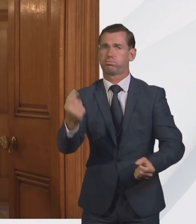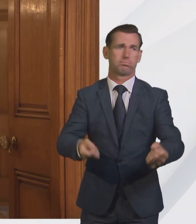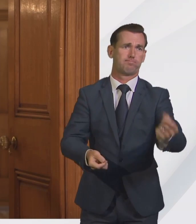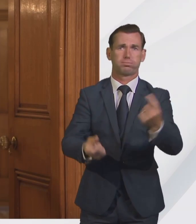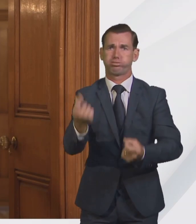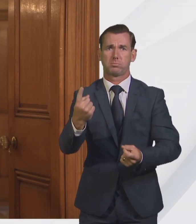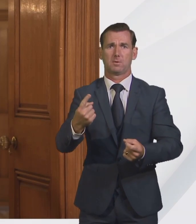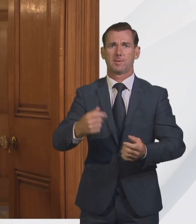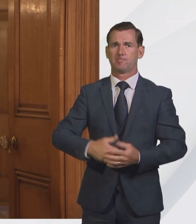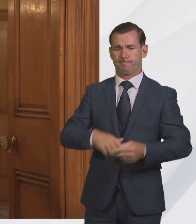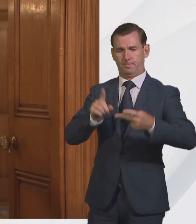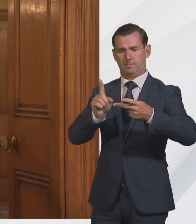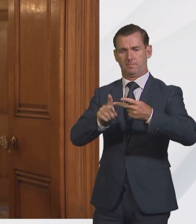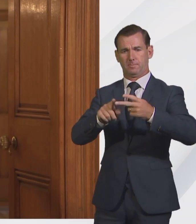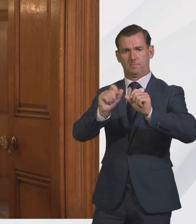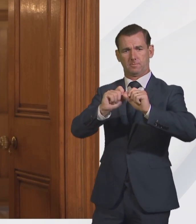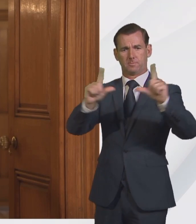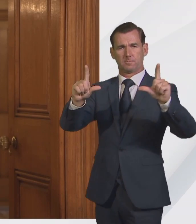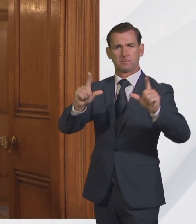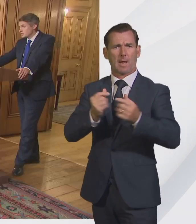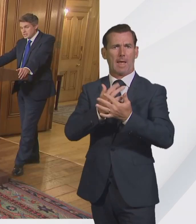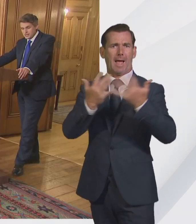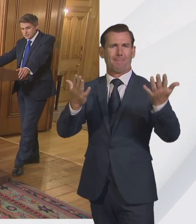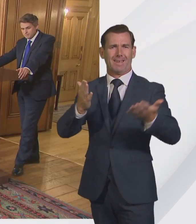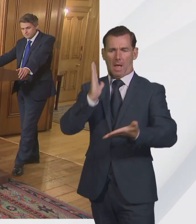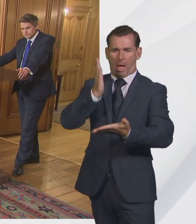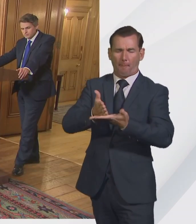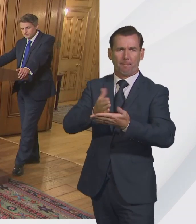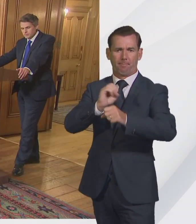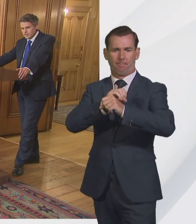The second slide shows cases confirmed with a test.